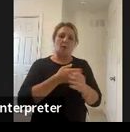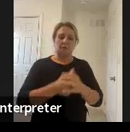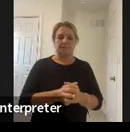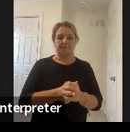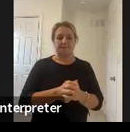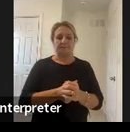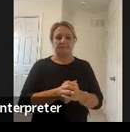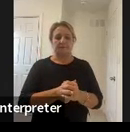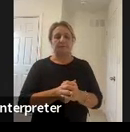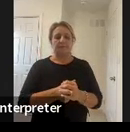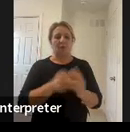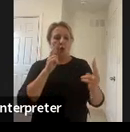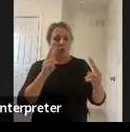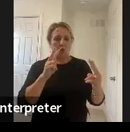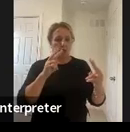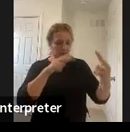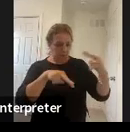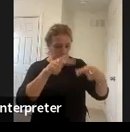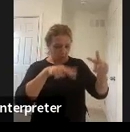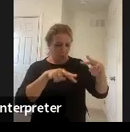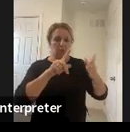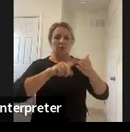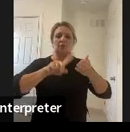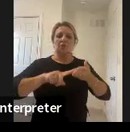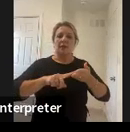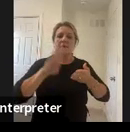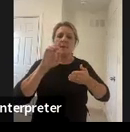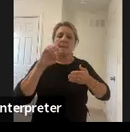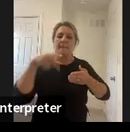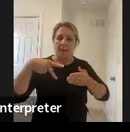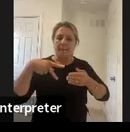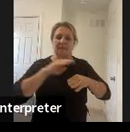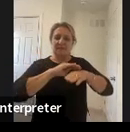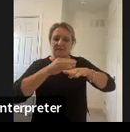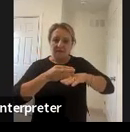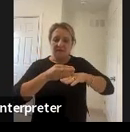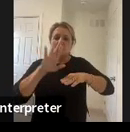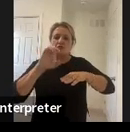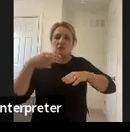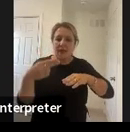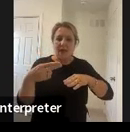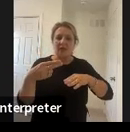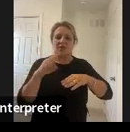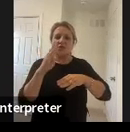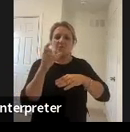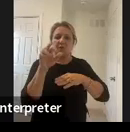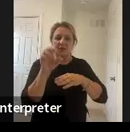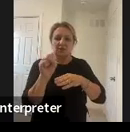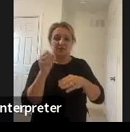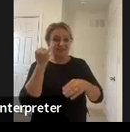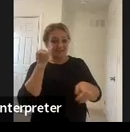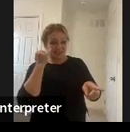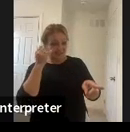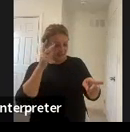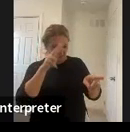at each other. Check for bumps, blisters, or rashes, so that if someone does have signs of monkeypox,